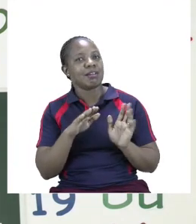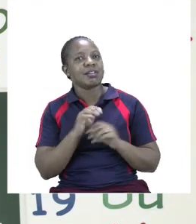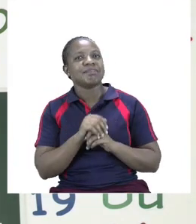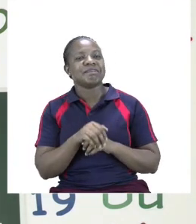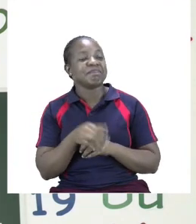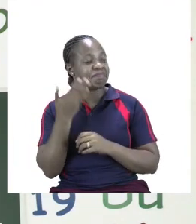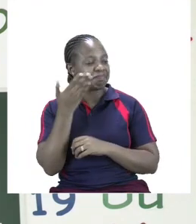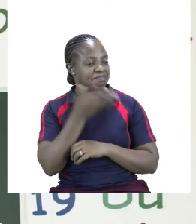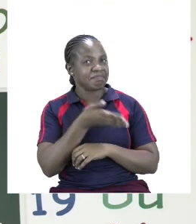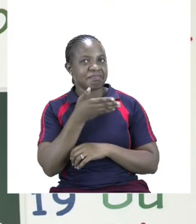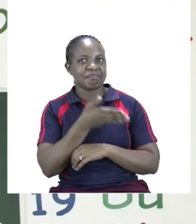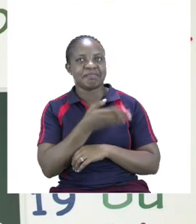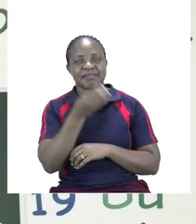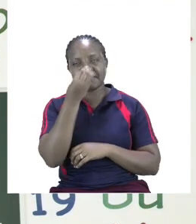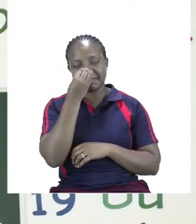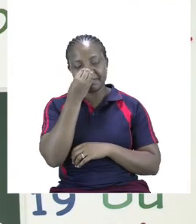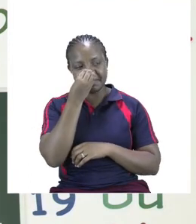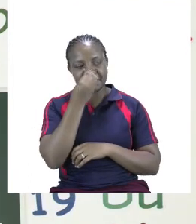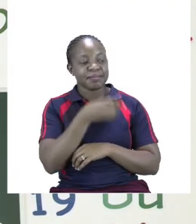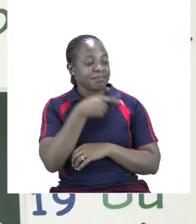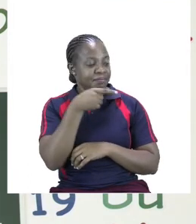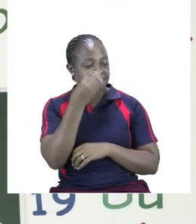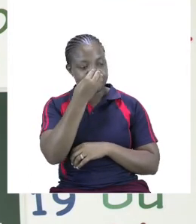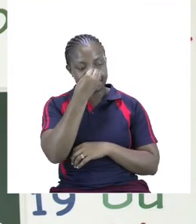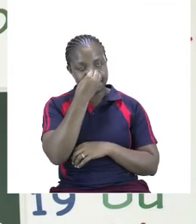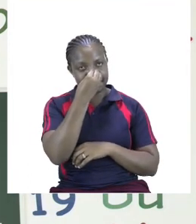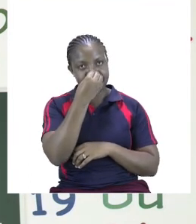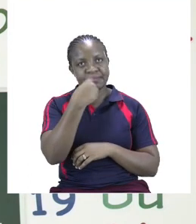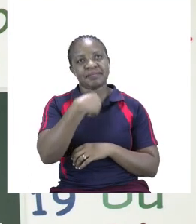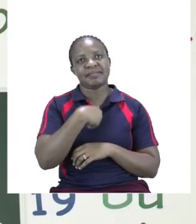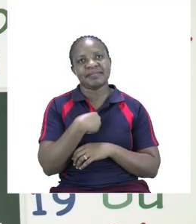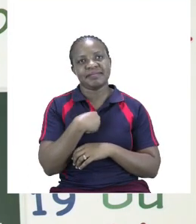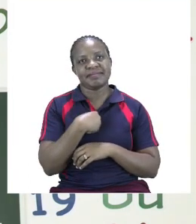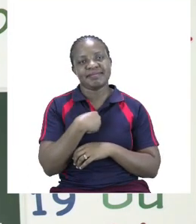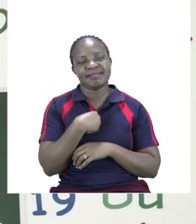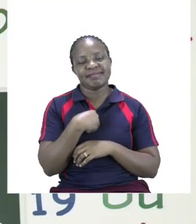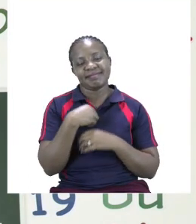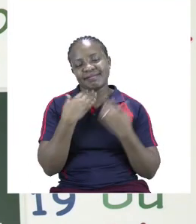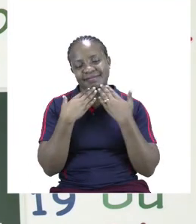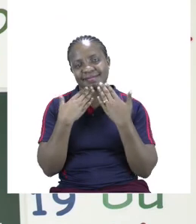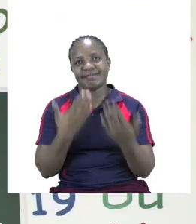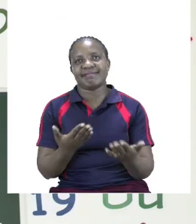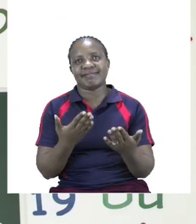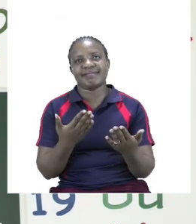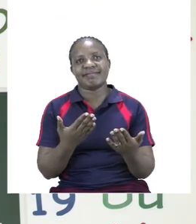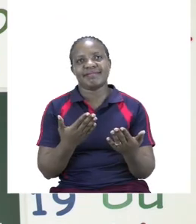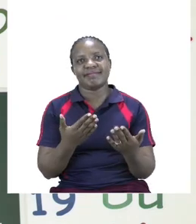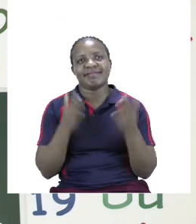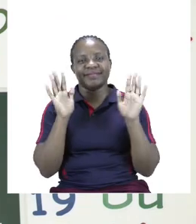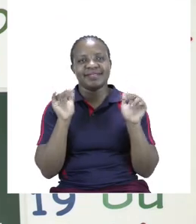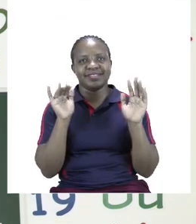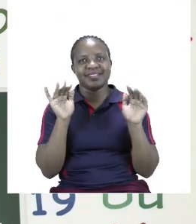There he is. So from Sashi and I, we would like to say thank you and